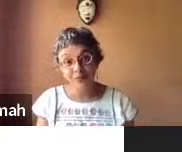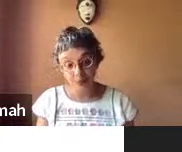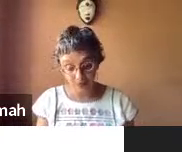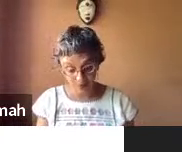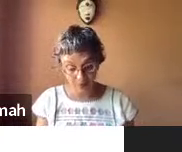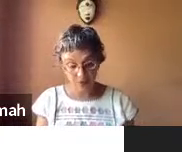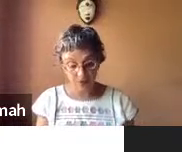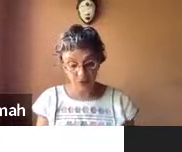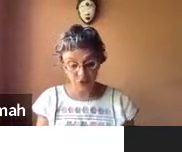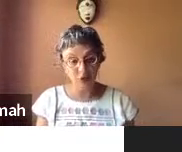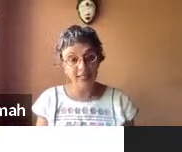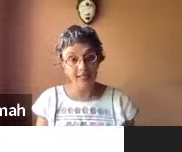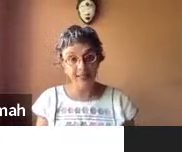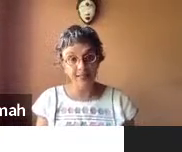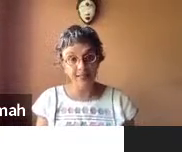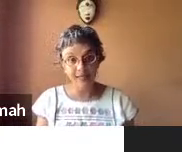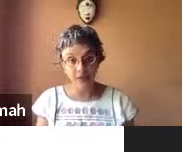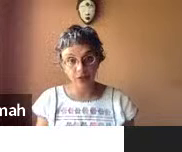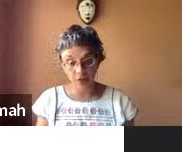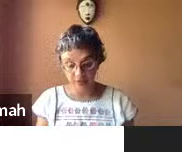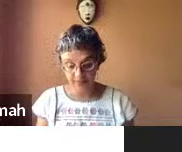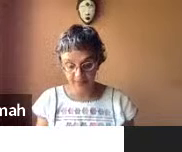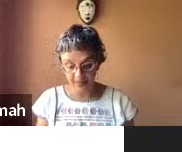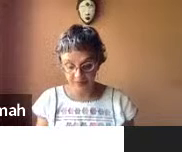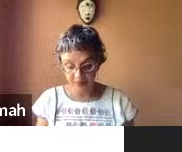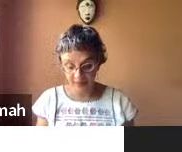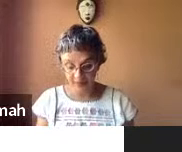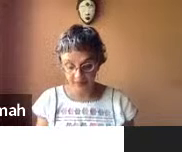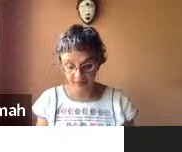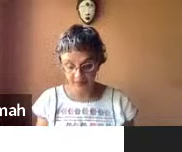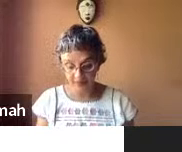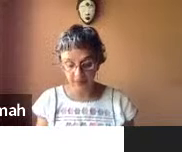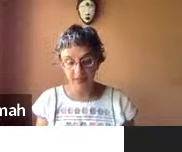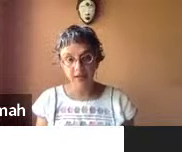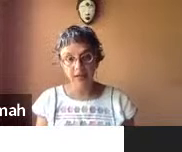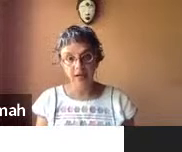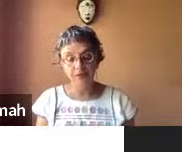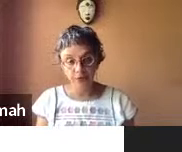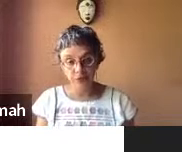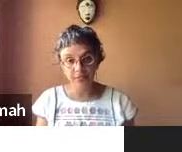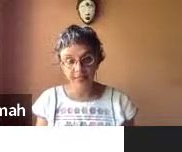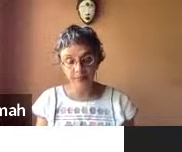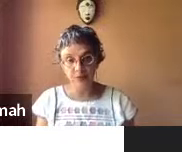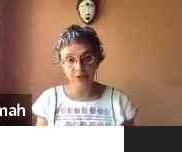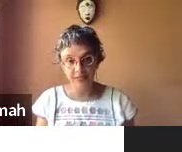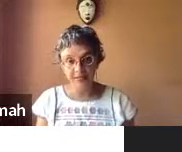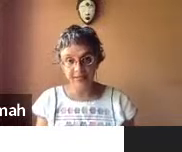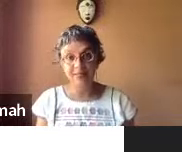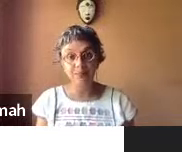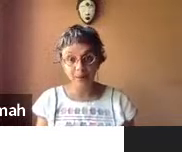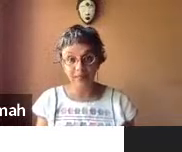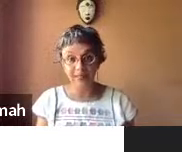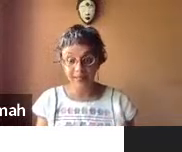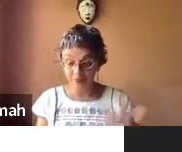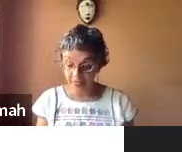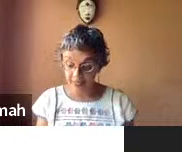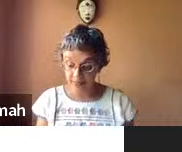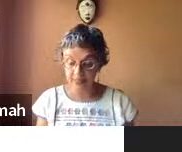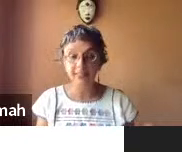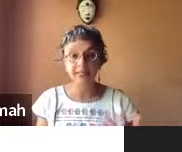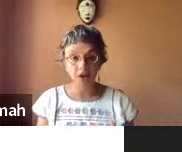is pivotal to strengthening the care economy in Africa. A first step to this is